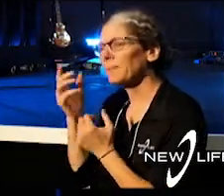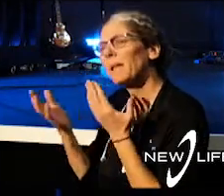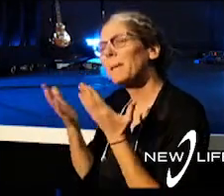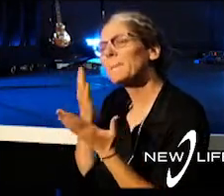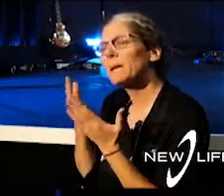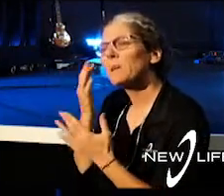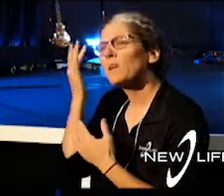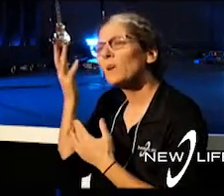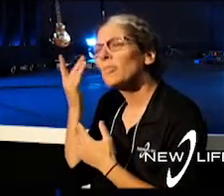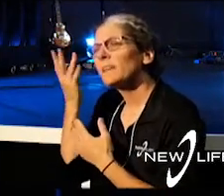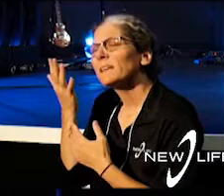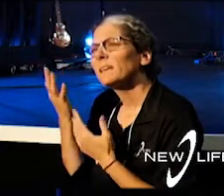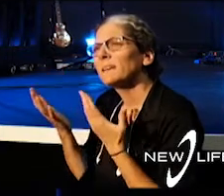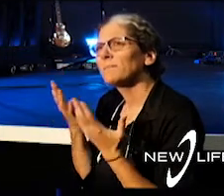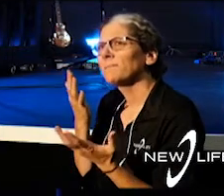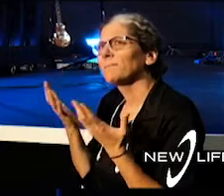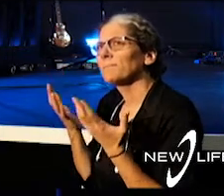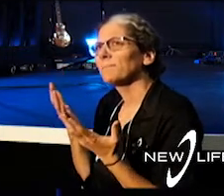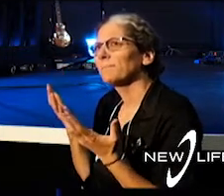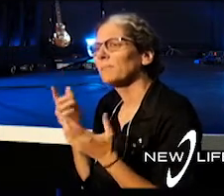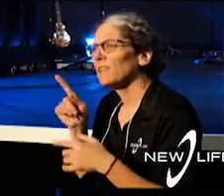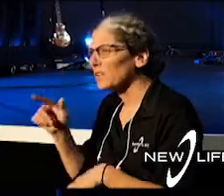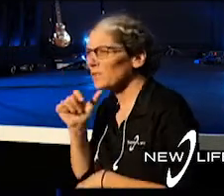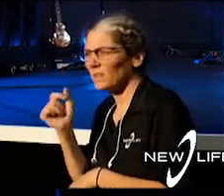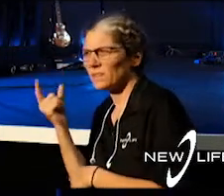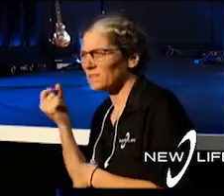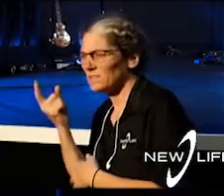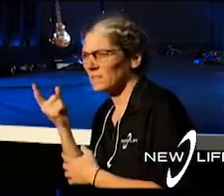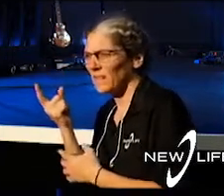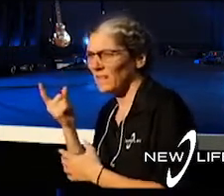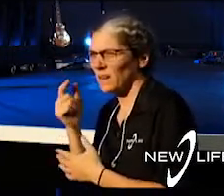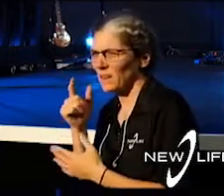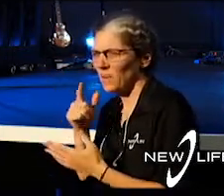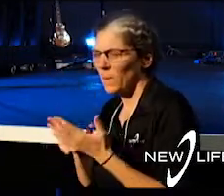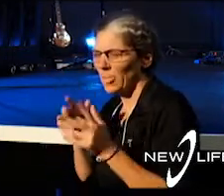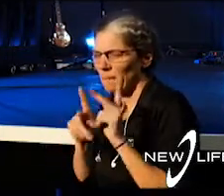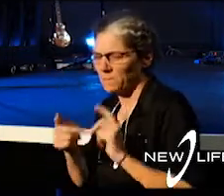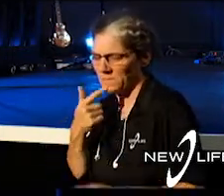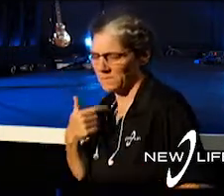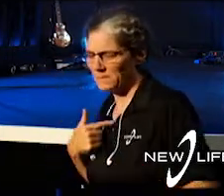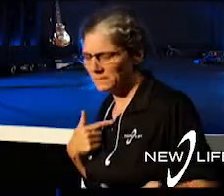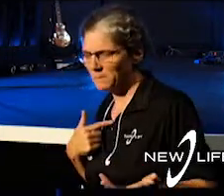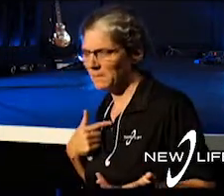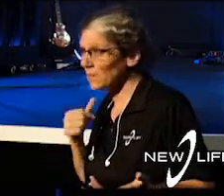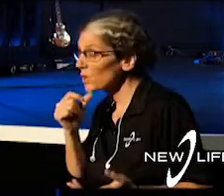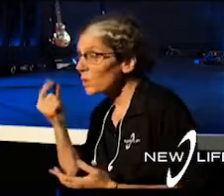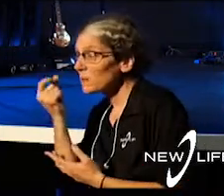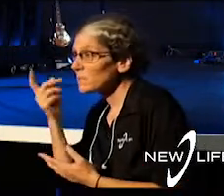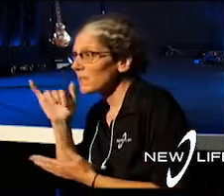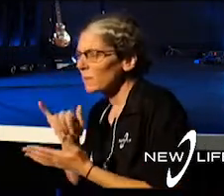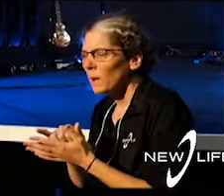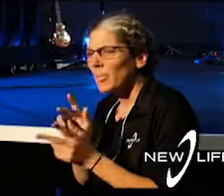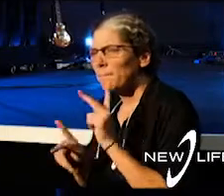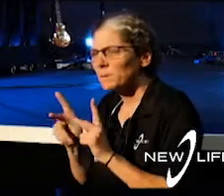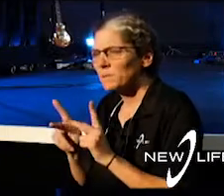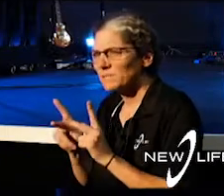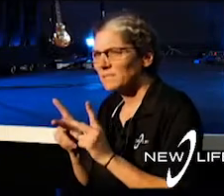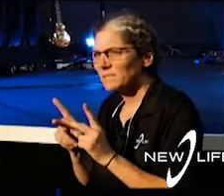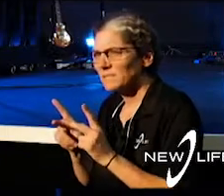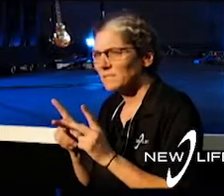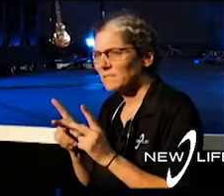Pastor John, you don't get it. You don't understand what that person said to me. You don't understand what that person did to